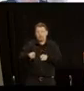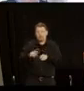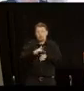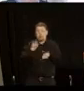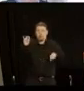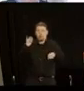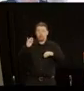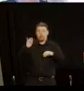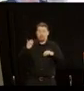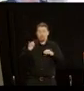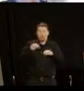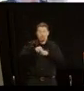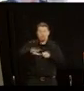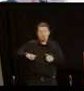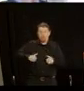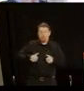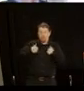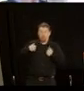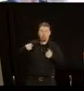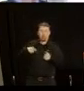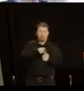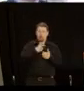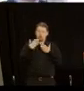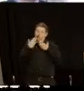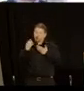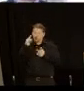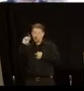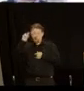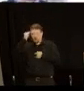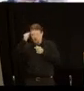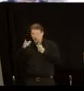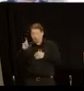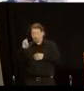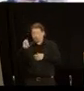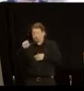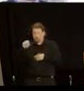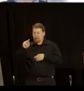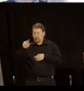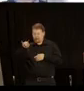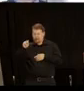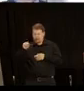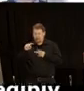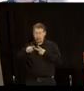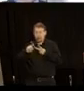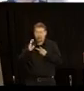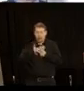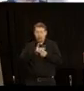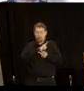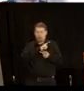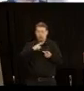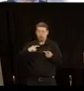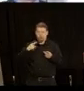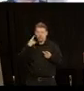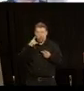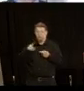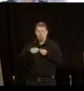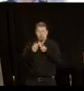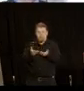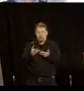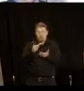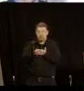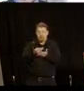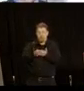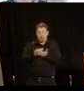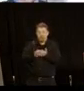are incredibly appreciative of the Governor for his leadership and the legislature for their support this session to deliver funding for education